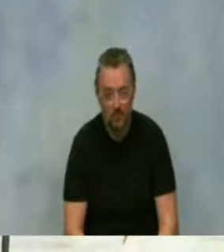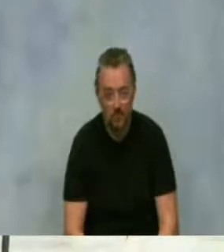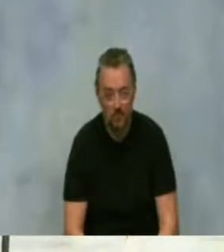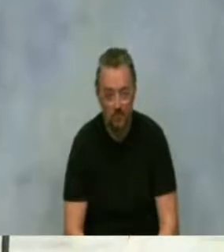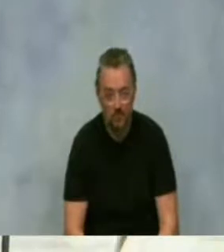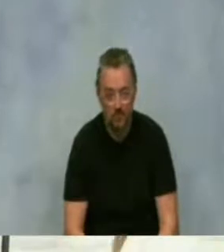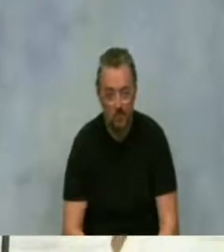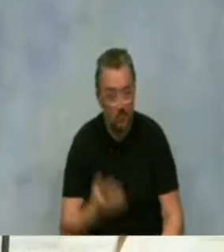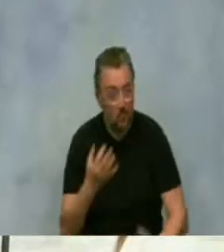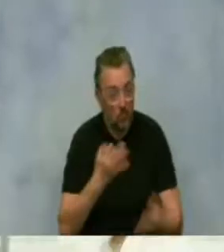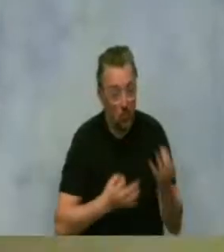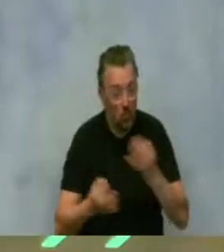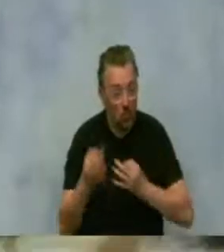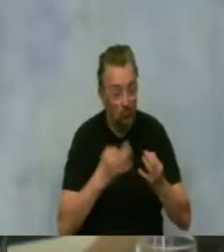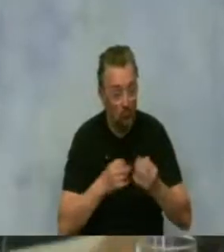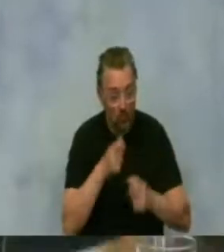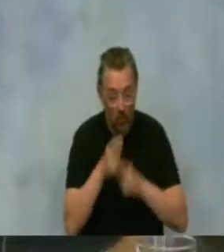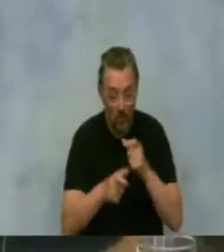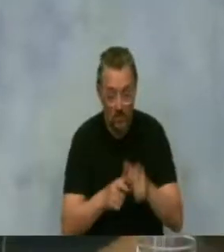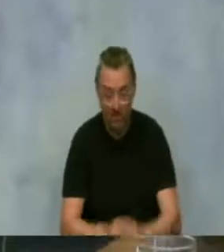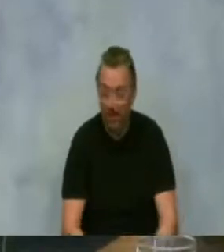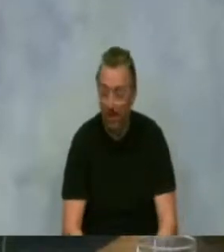Any questions or comments?